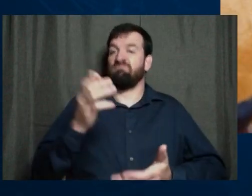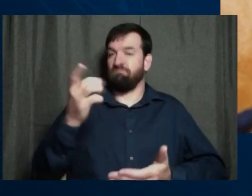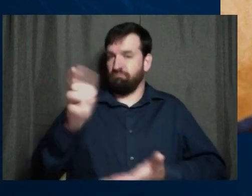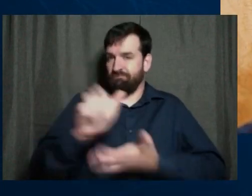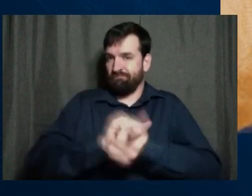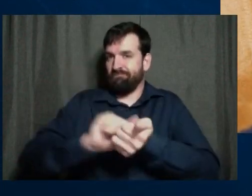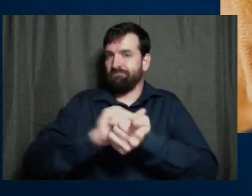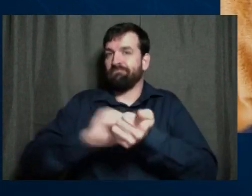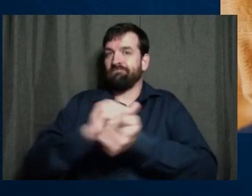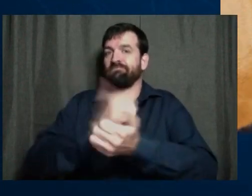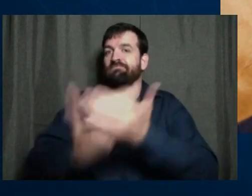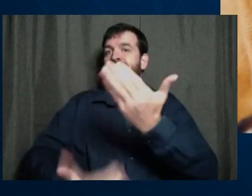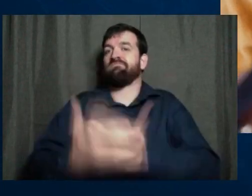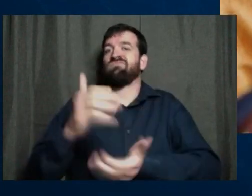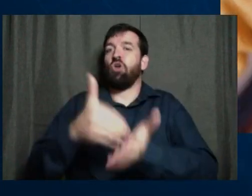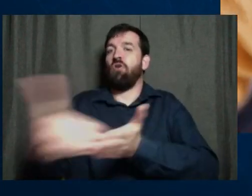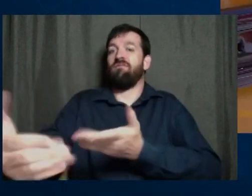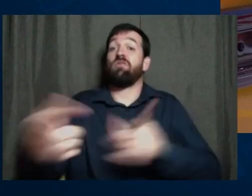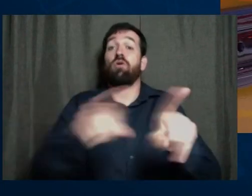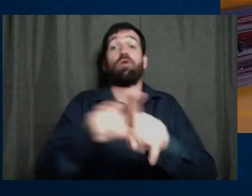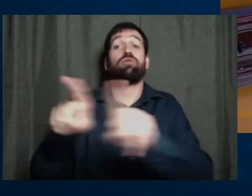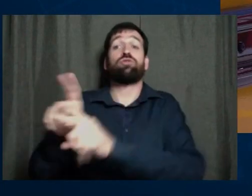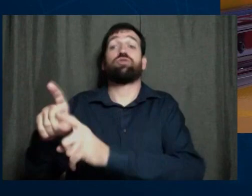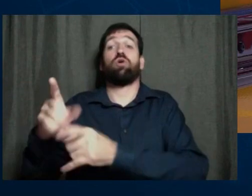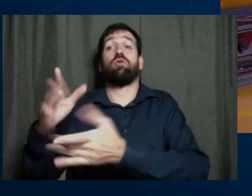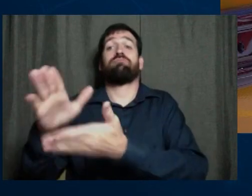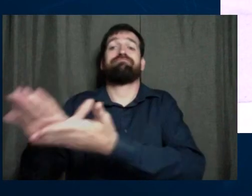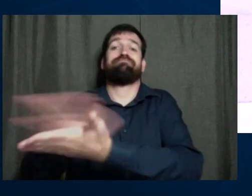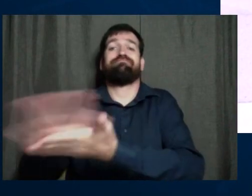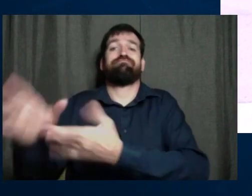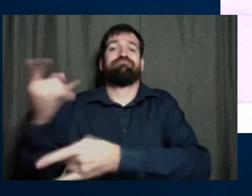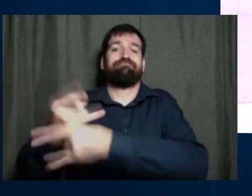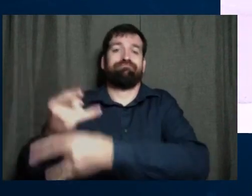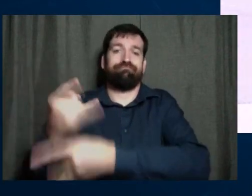lot and use hand sanitizer.